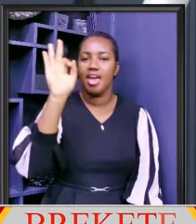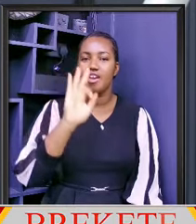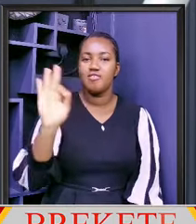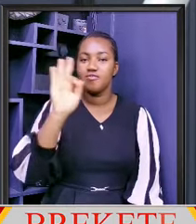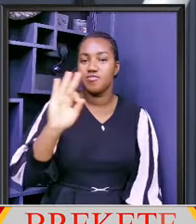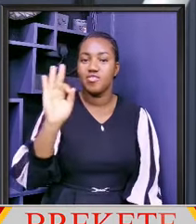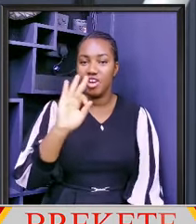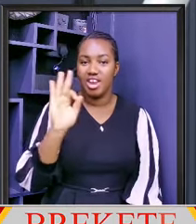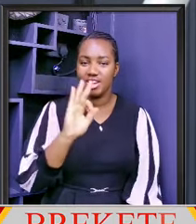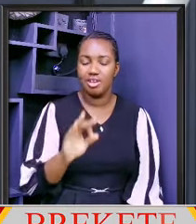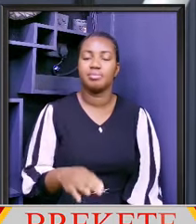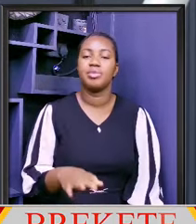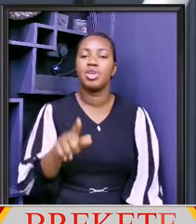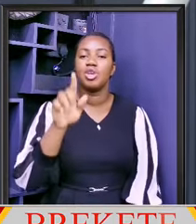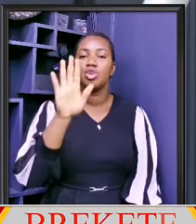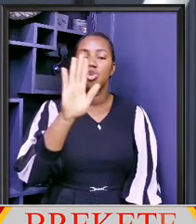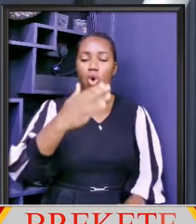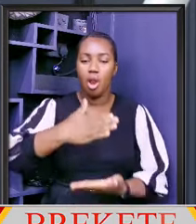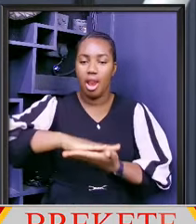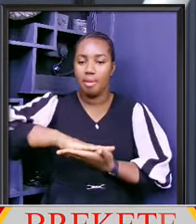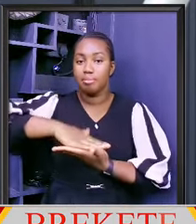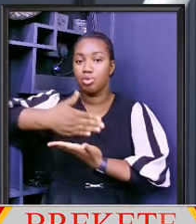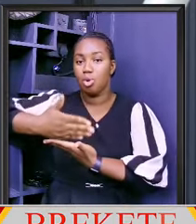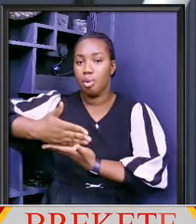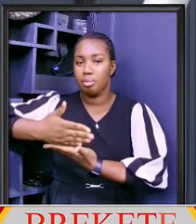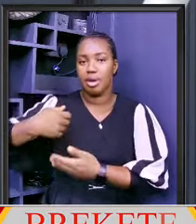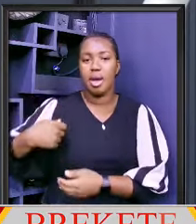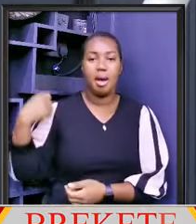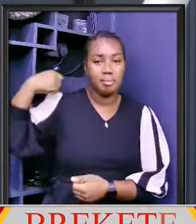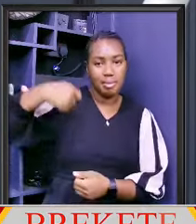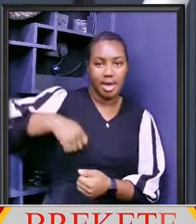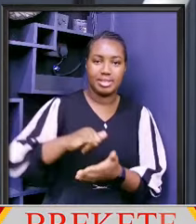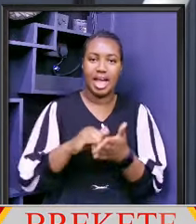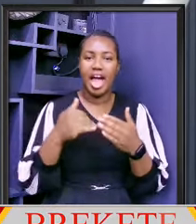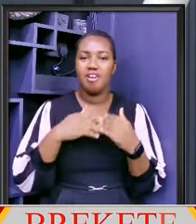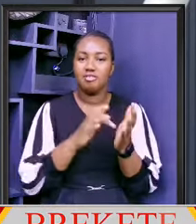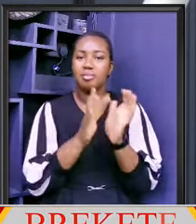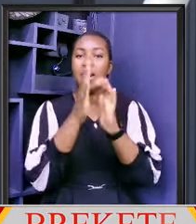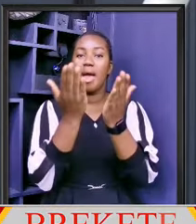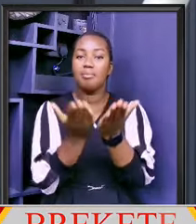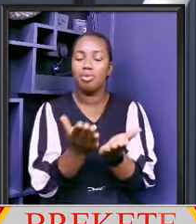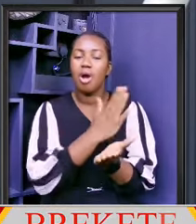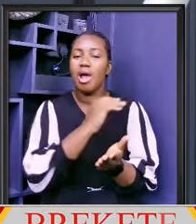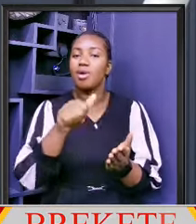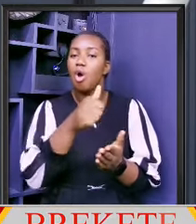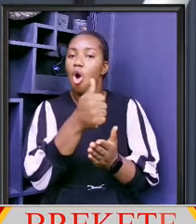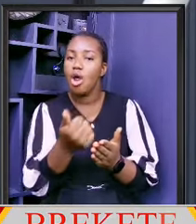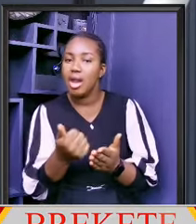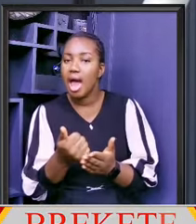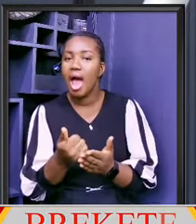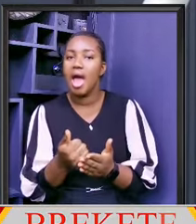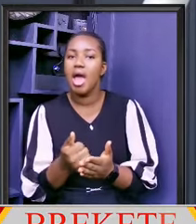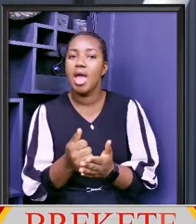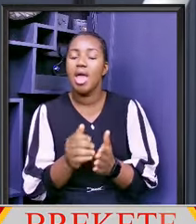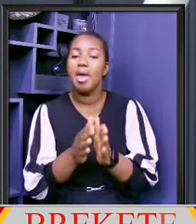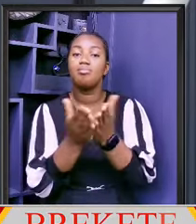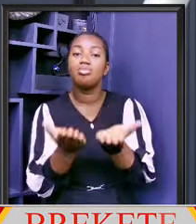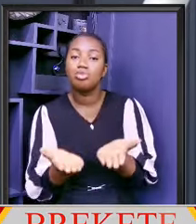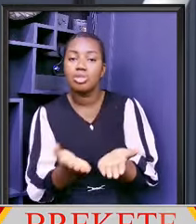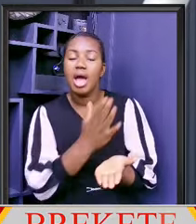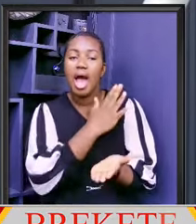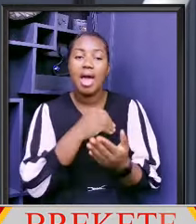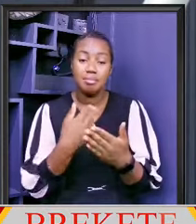your laptop bag will carry Bible and other books and small money for the side